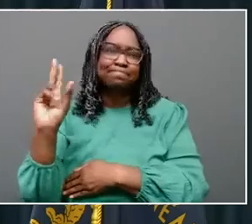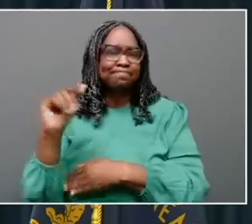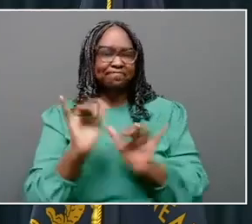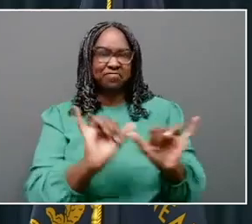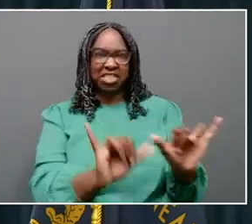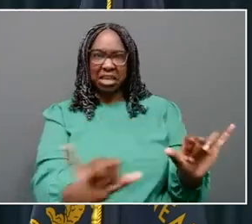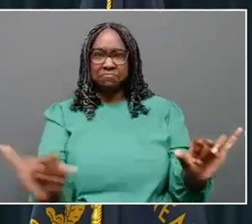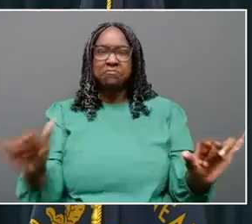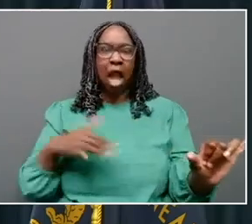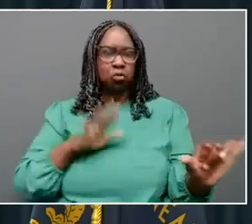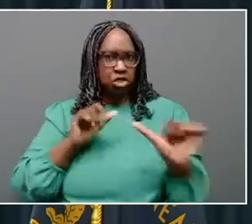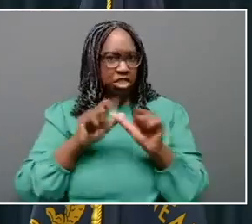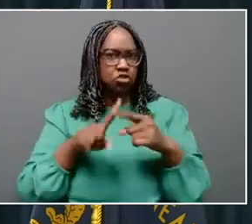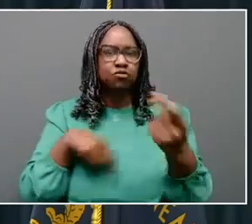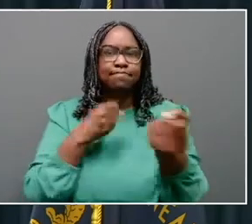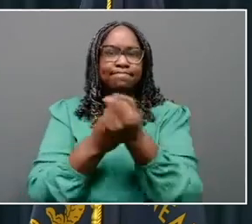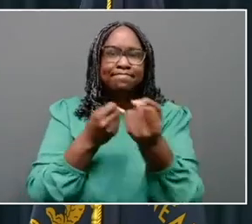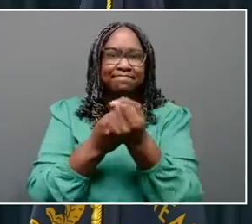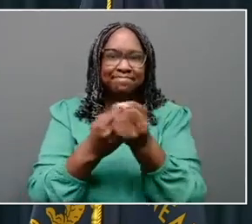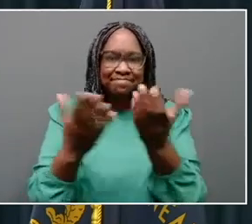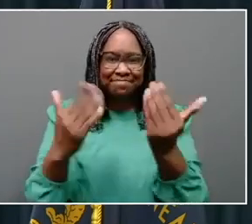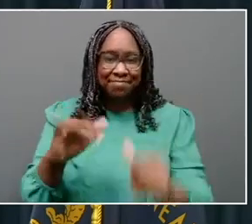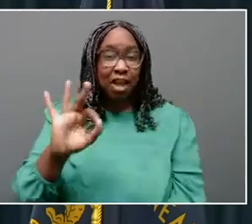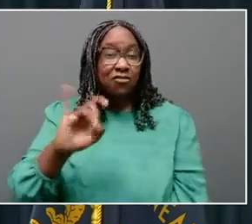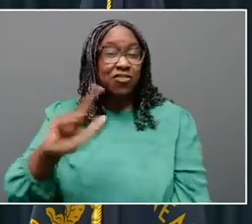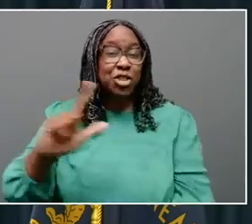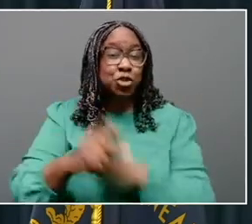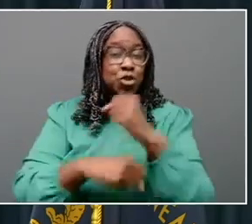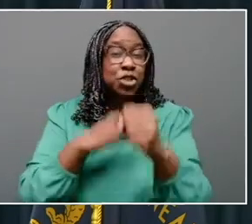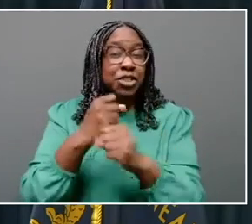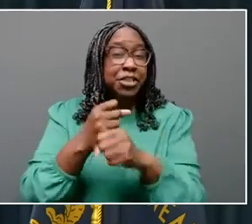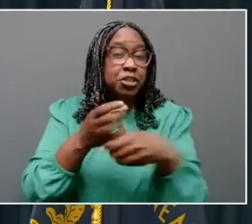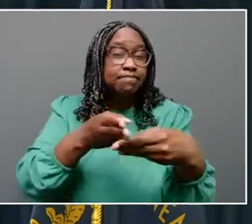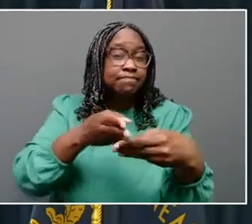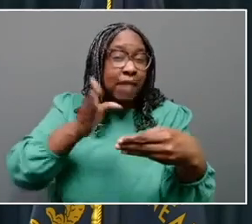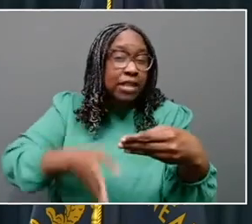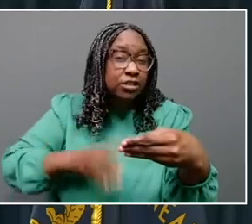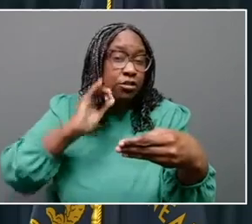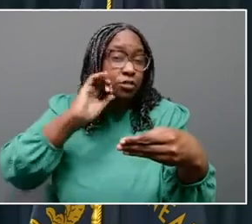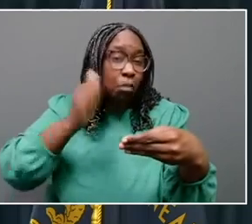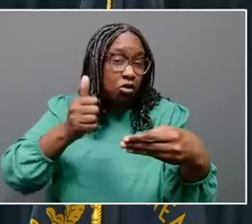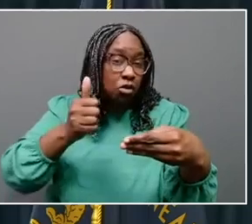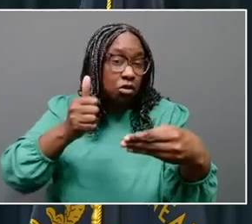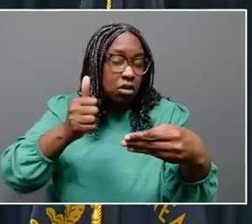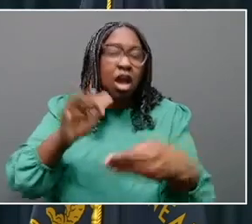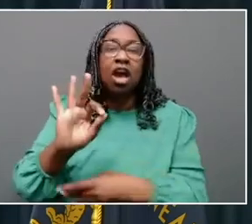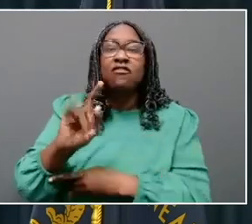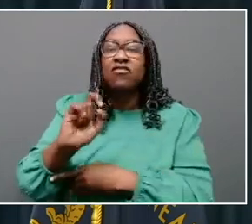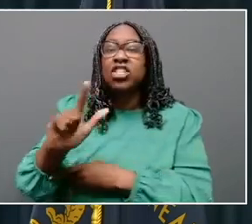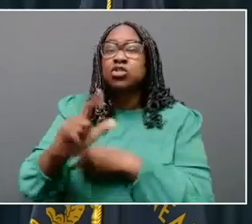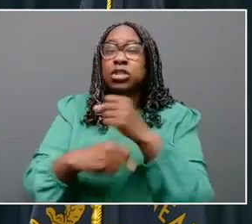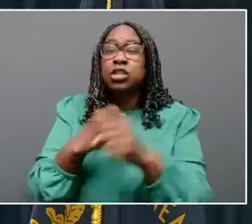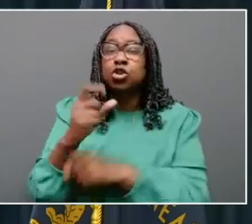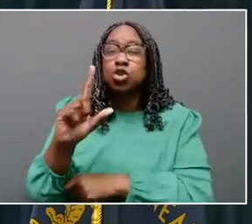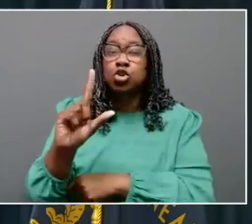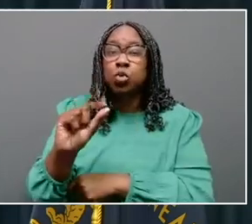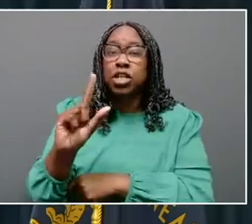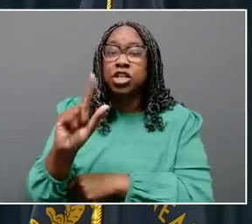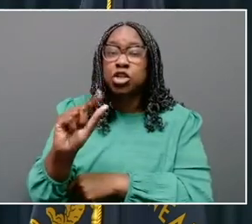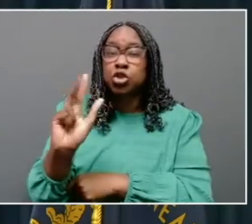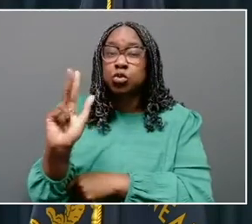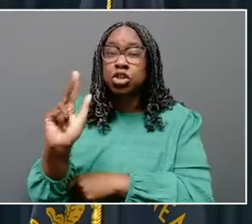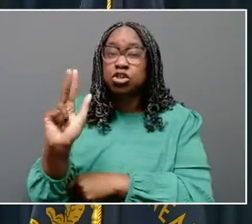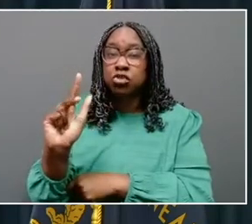today is with the fiscal year ending tomorrow, fiscal year 2023, Kentucky's coal severance programs will pay